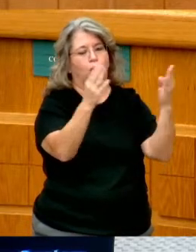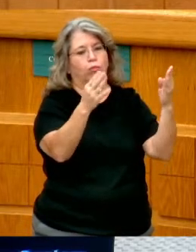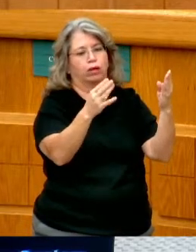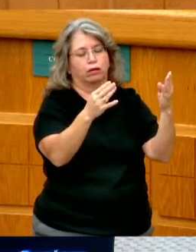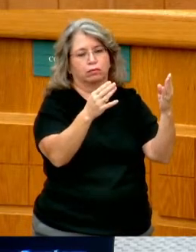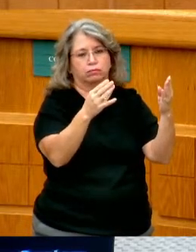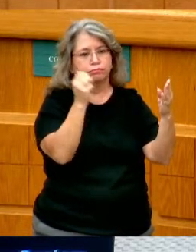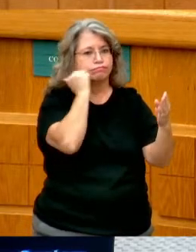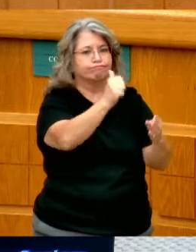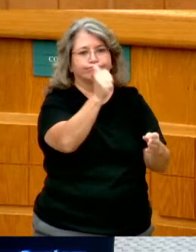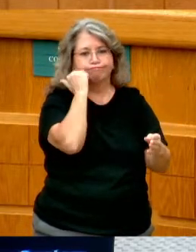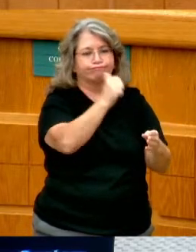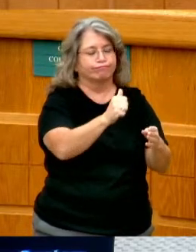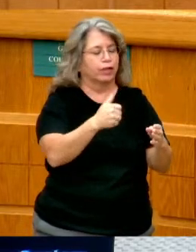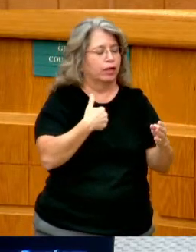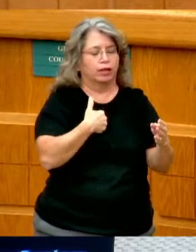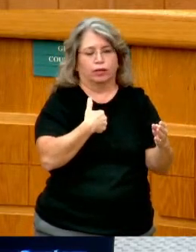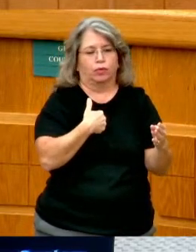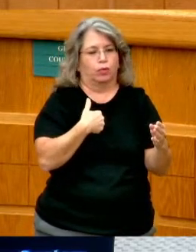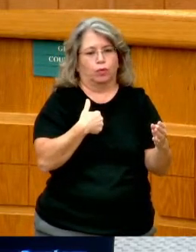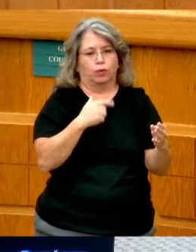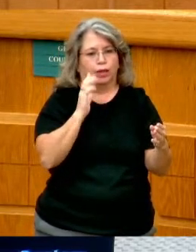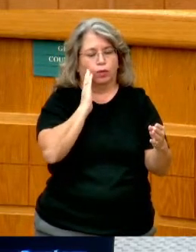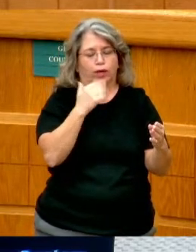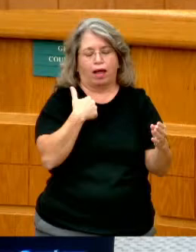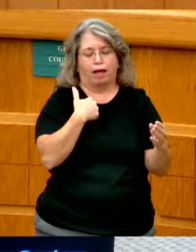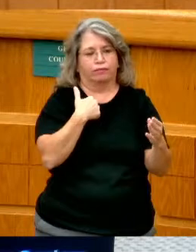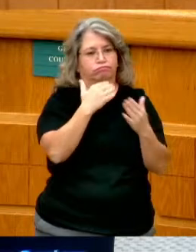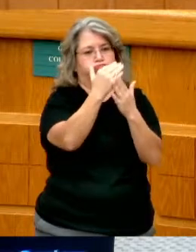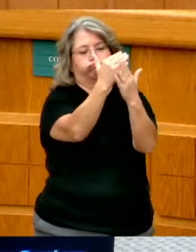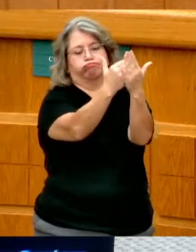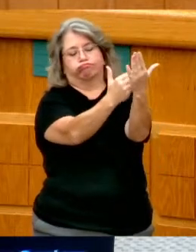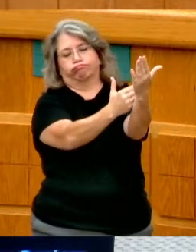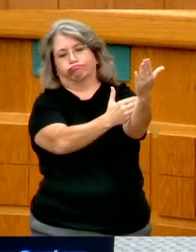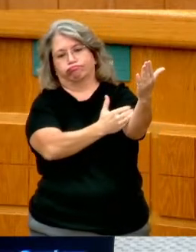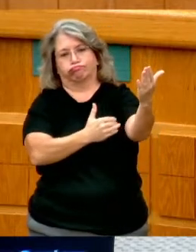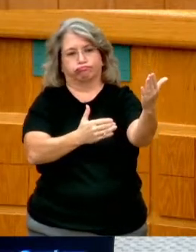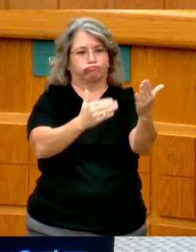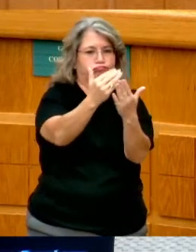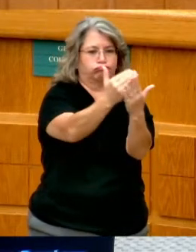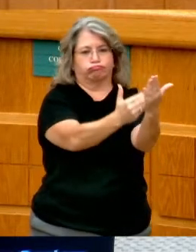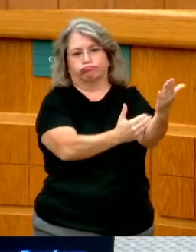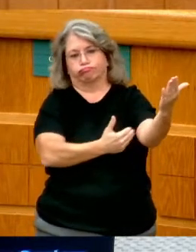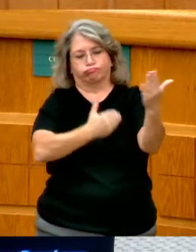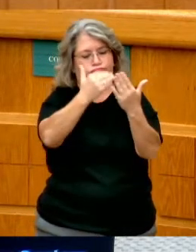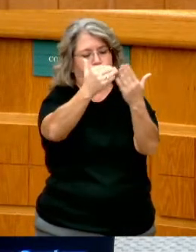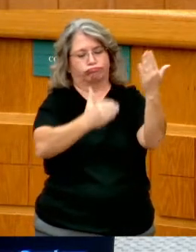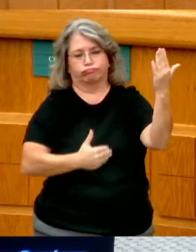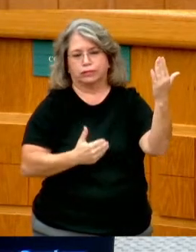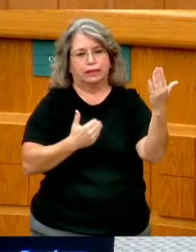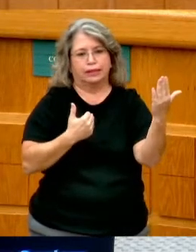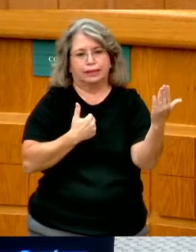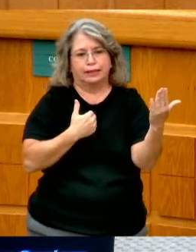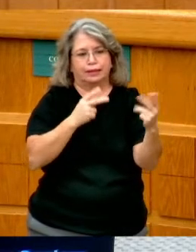long list, and that would cause some impatience for people waiting for someone to come to them.